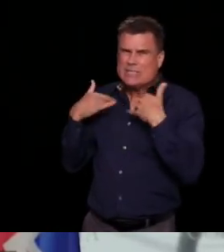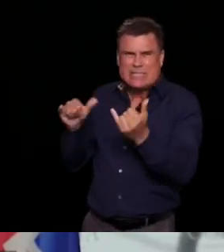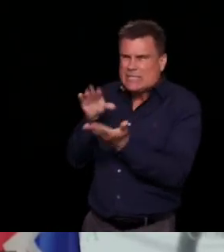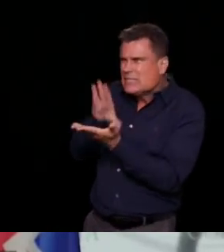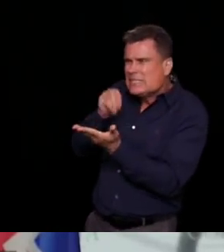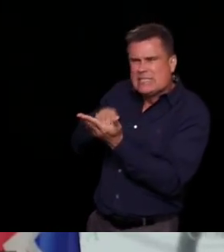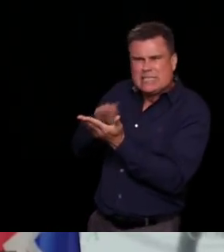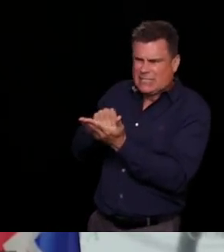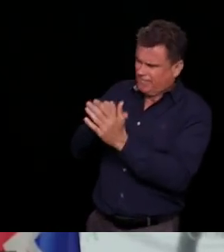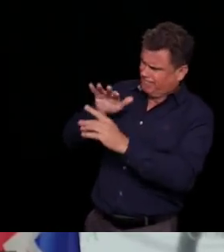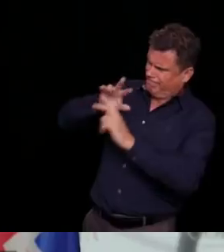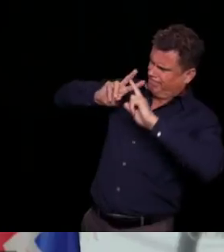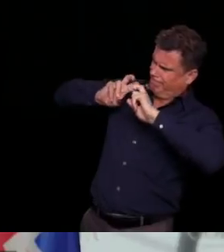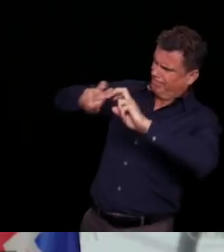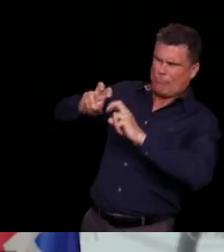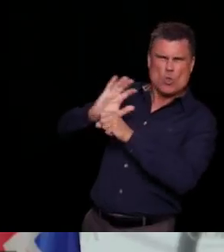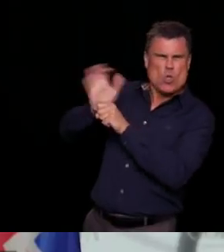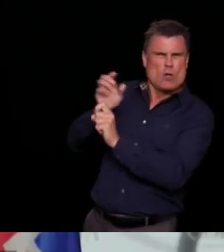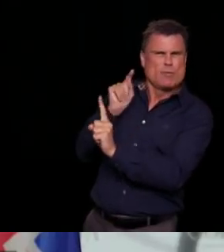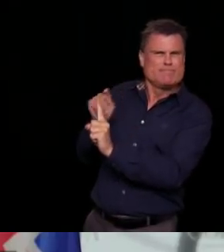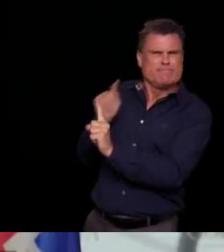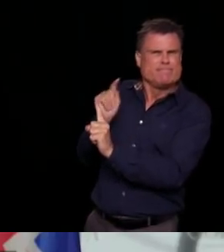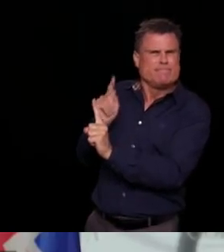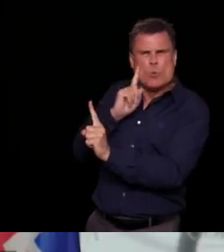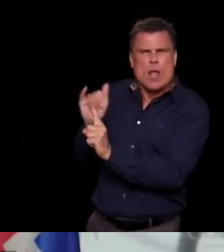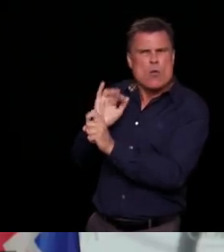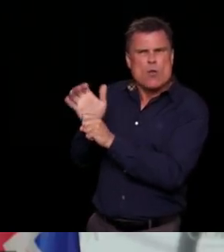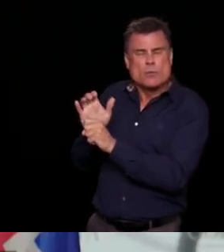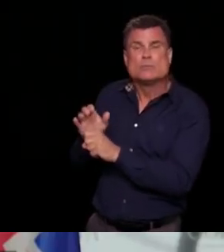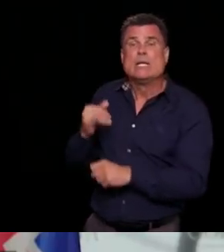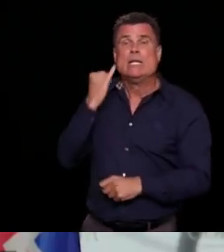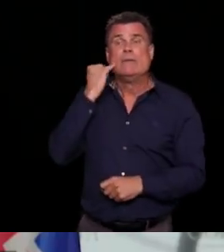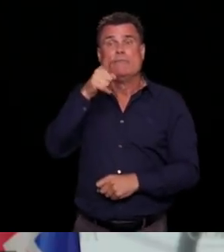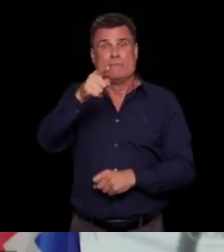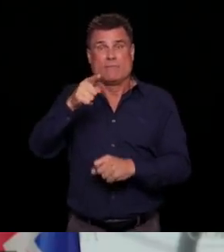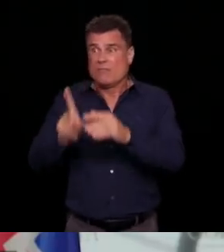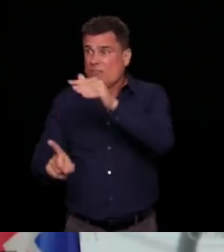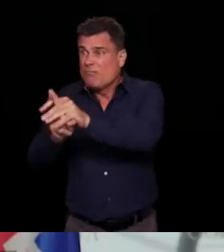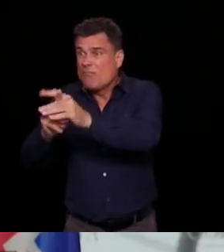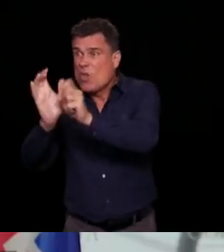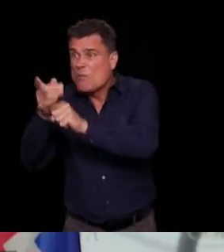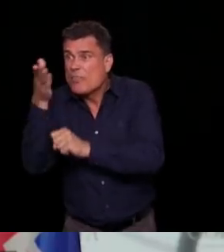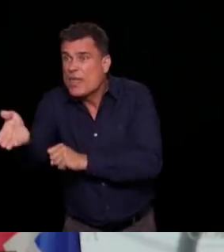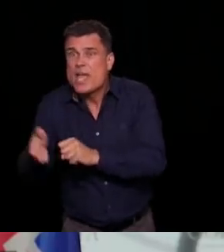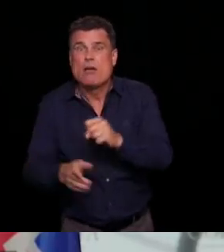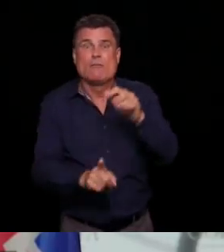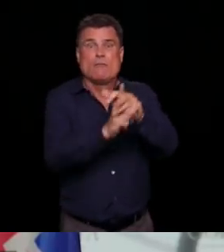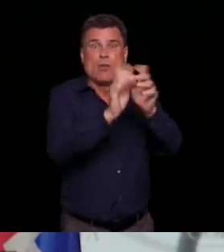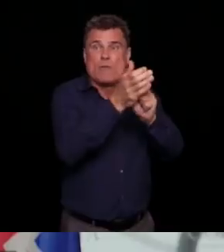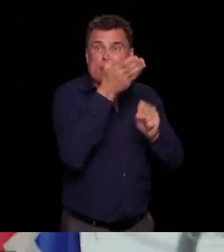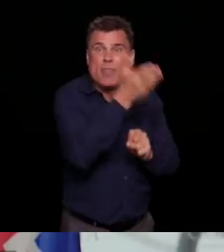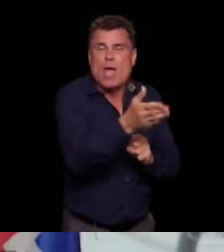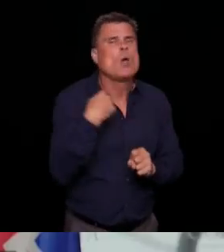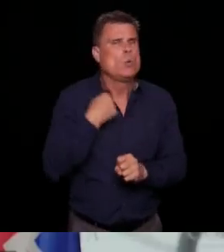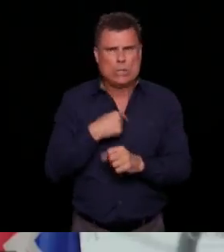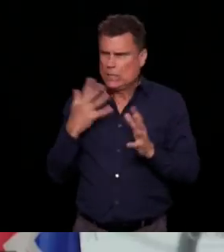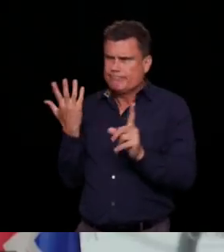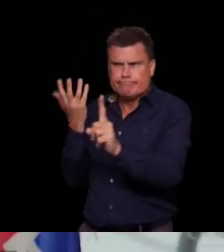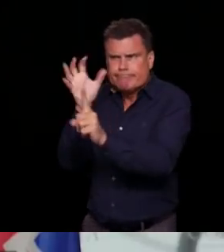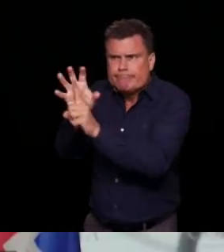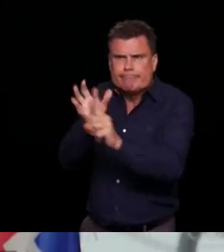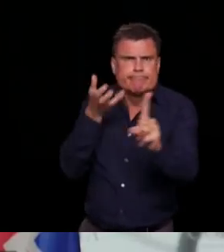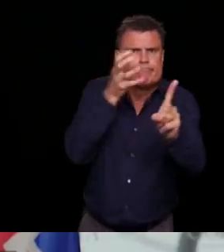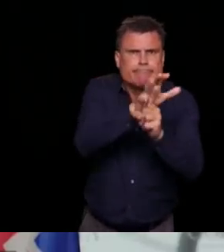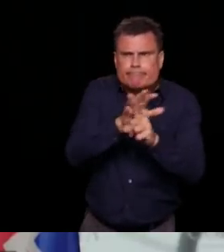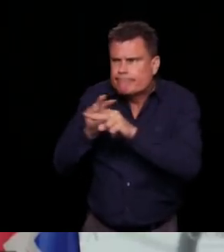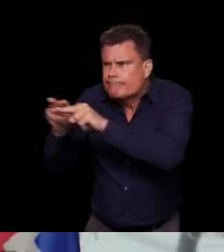continually monitoring for clusters, quickly managing new cases, and containing the spread, we can protect those most vulnerable and keep ourselves and our loved